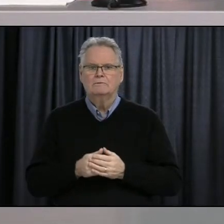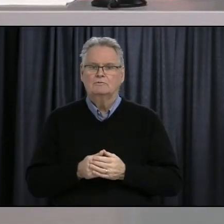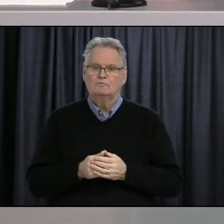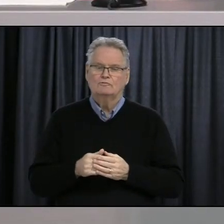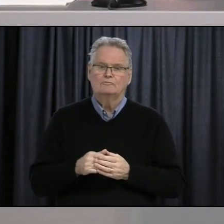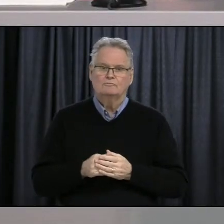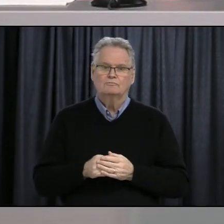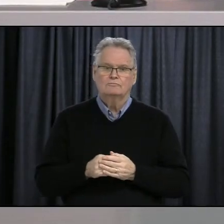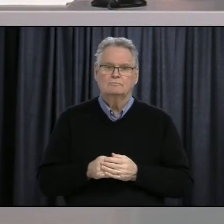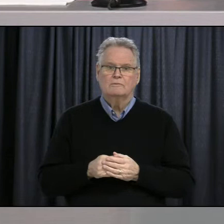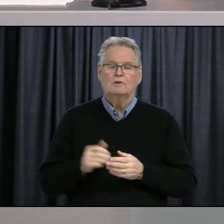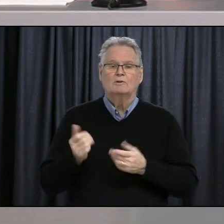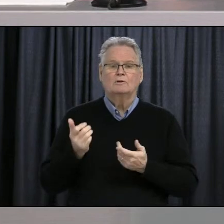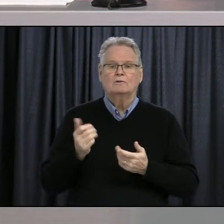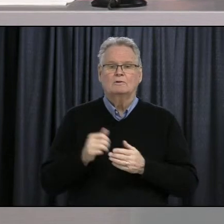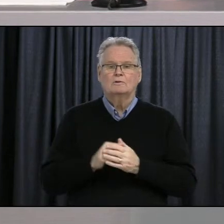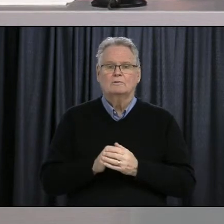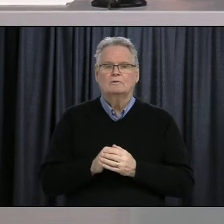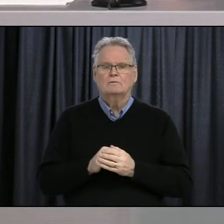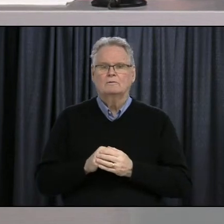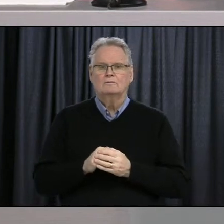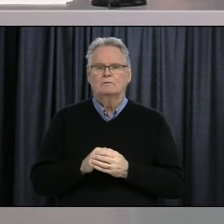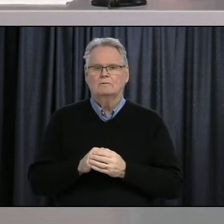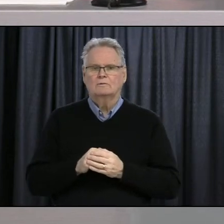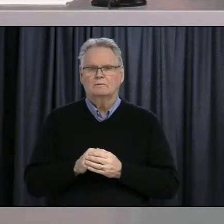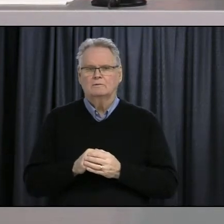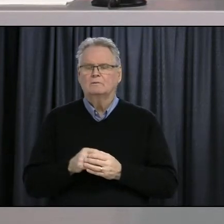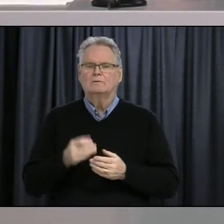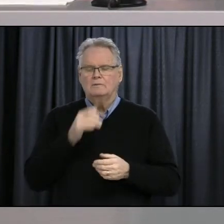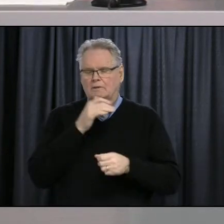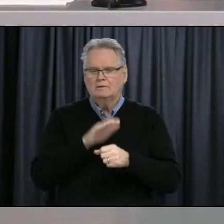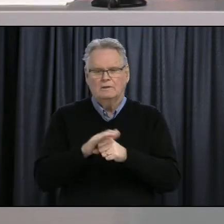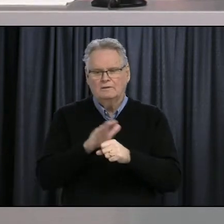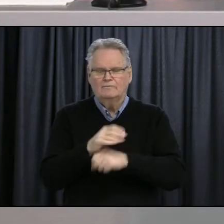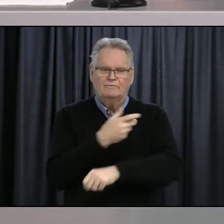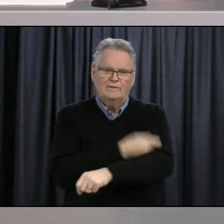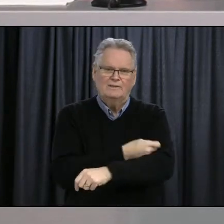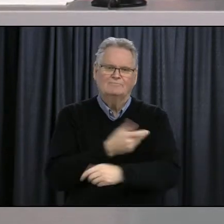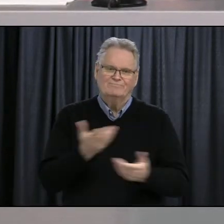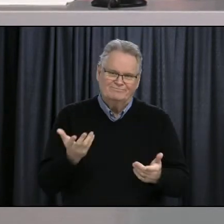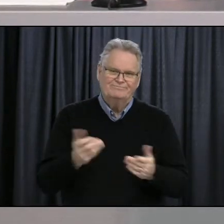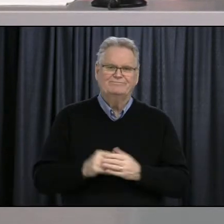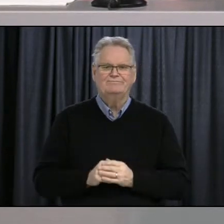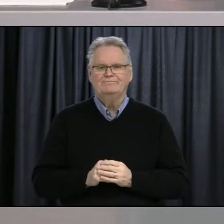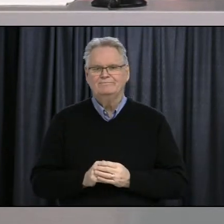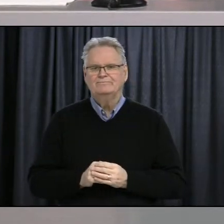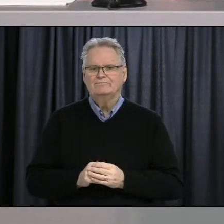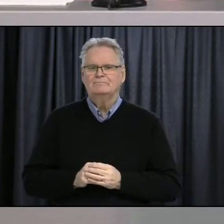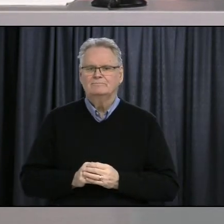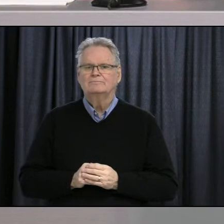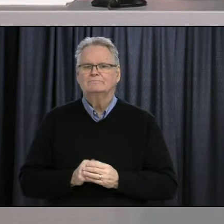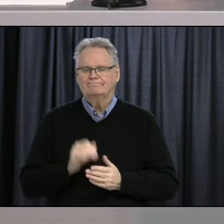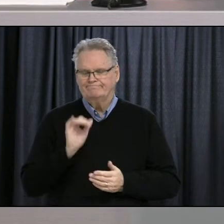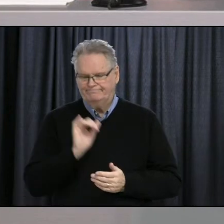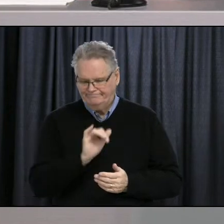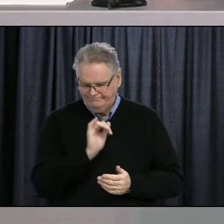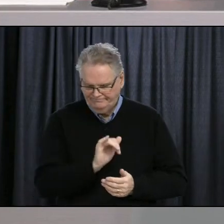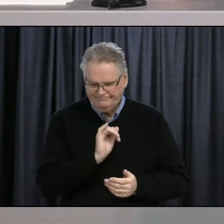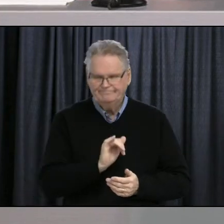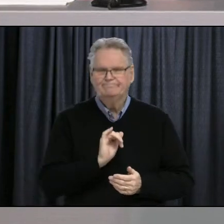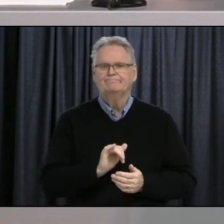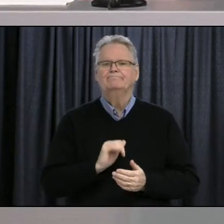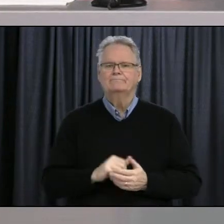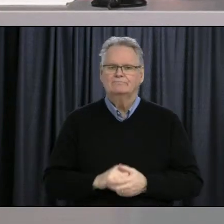And I understand that. I'm just saying that in terms of what we do have. But in going forward on that, Halifax today is going to